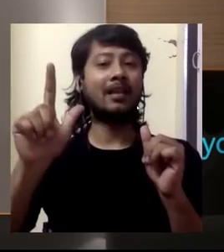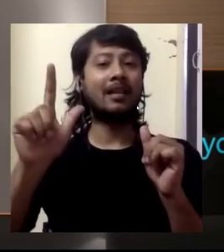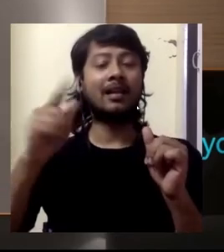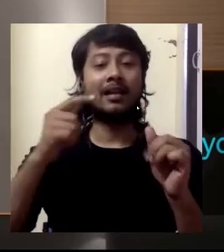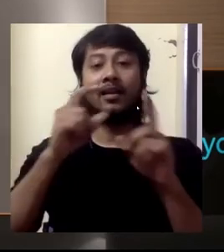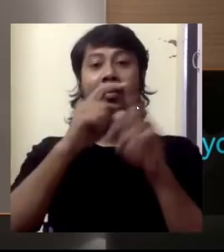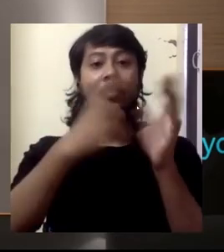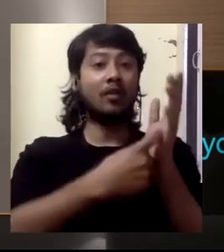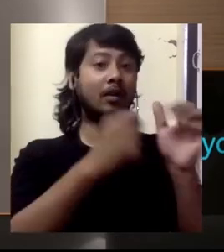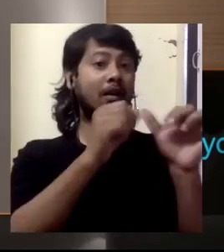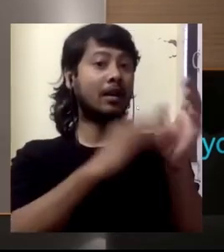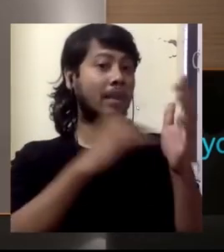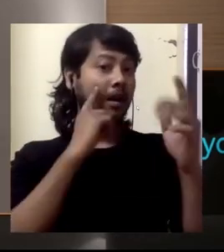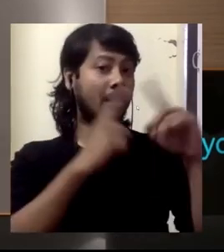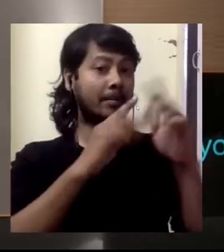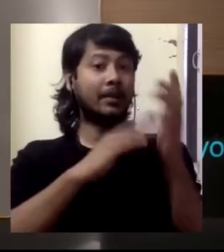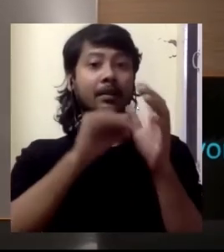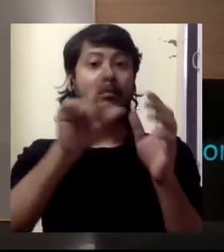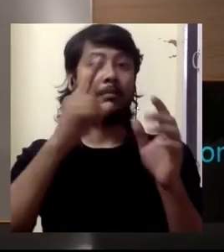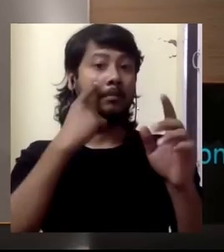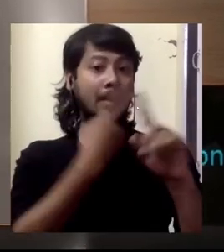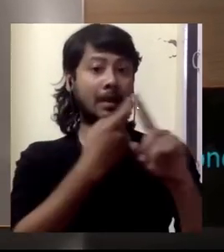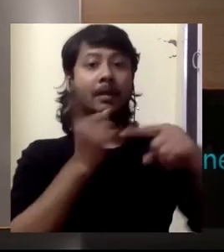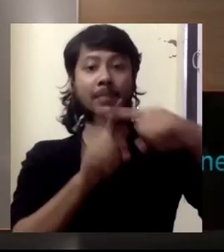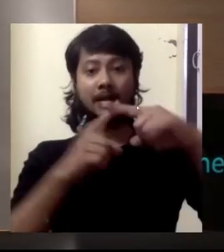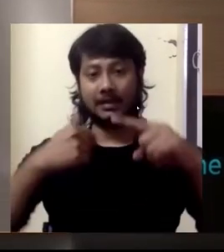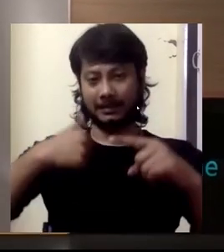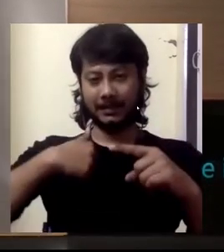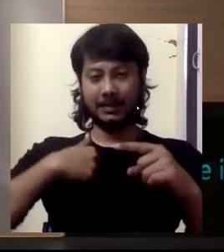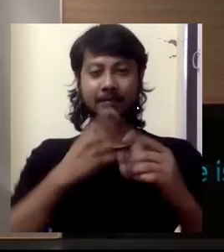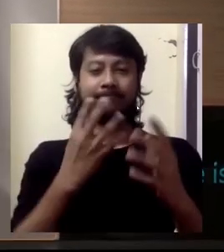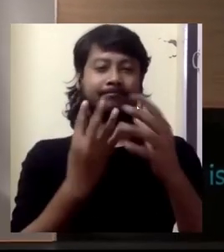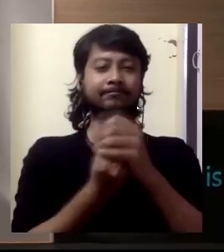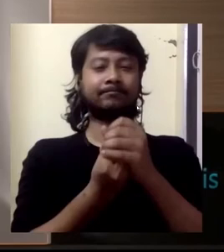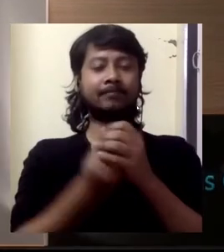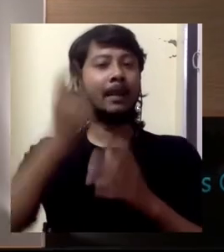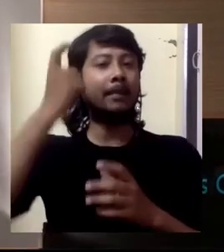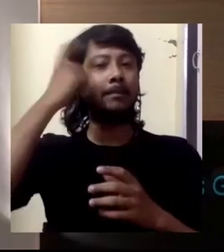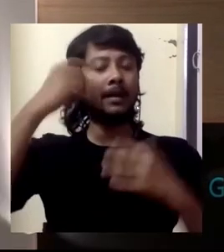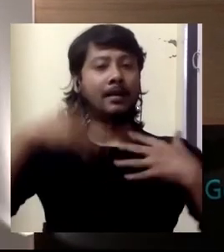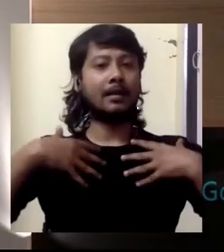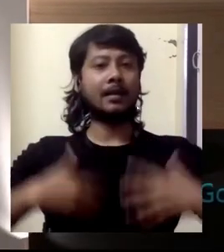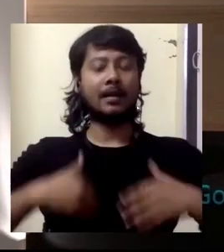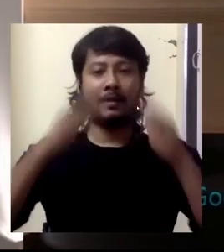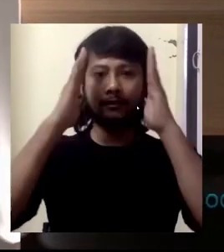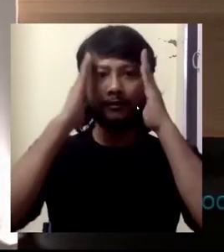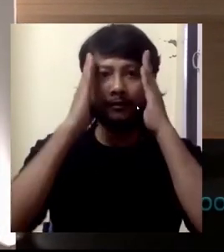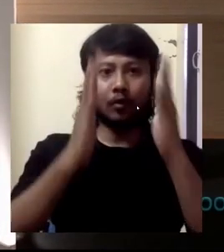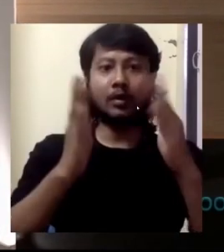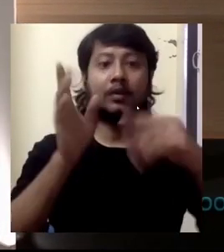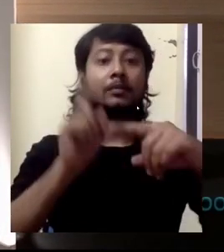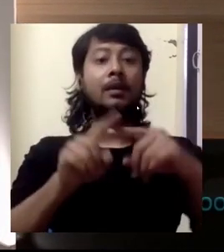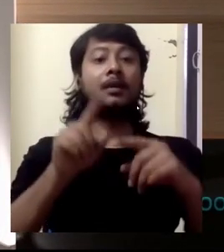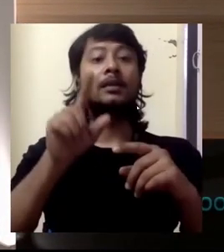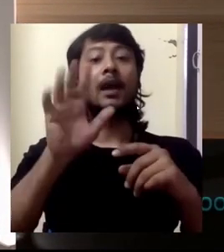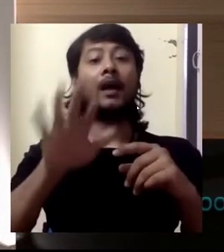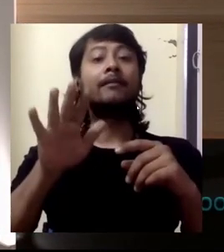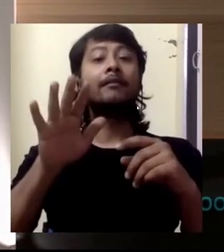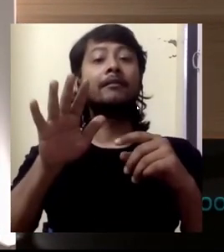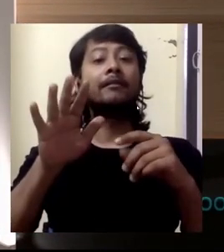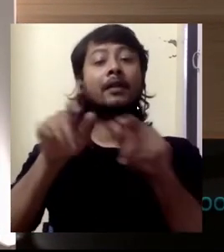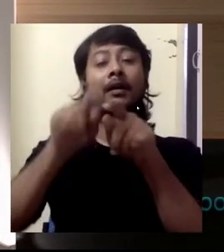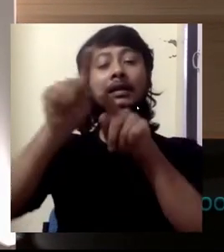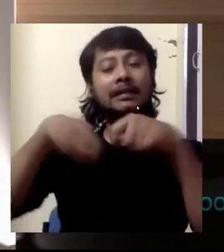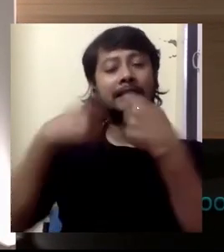Malik. I run a mental health think tank called Librem, which is based in the UK. It's with a